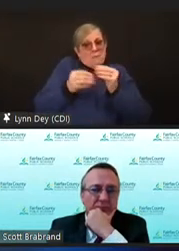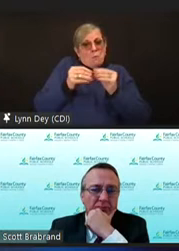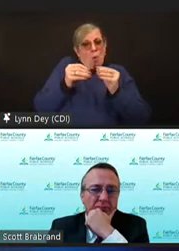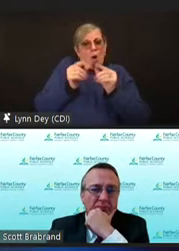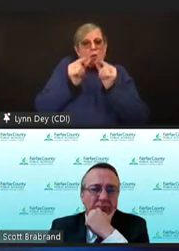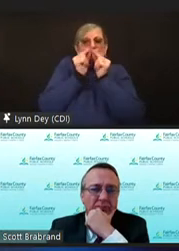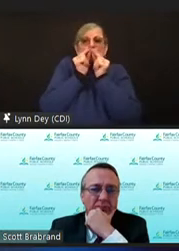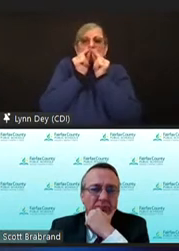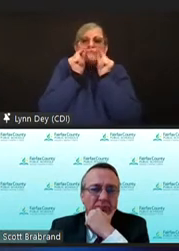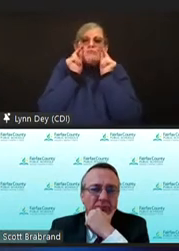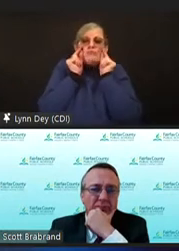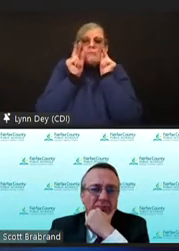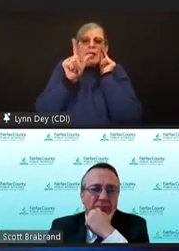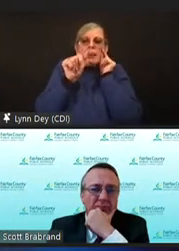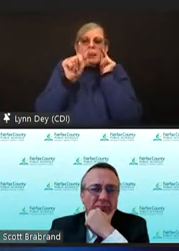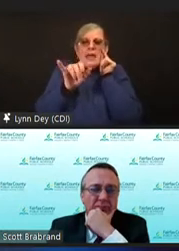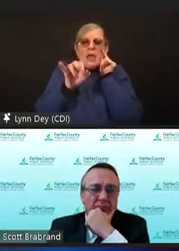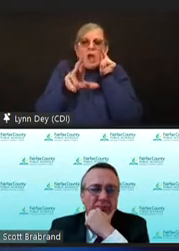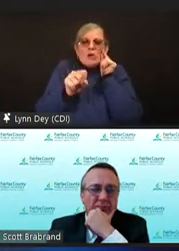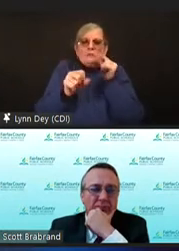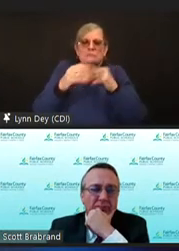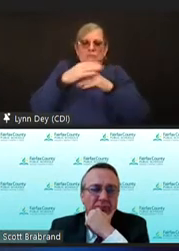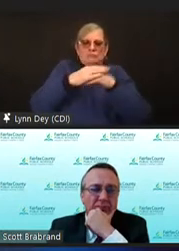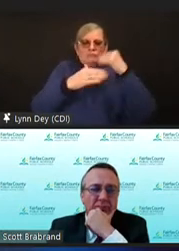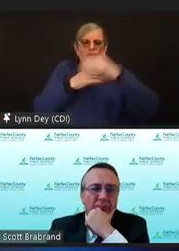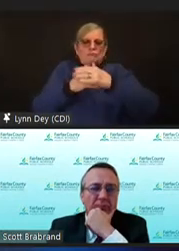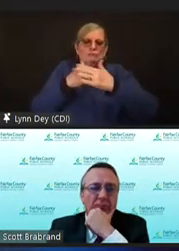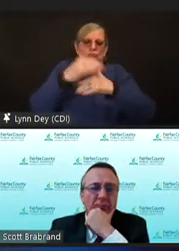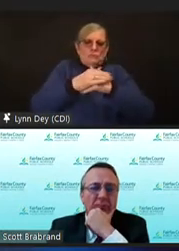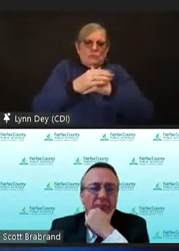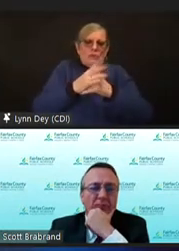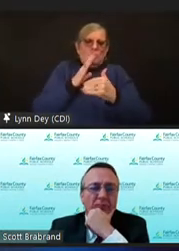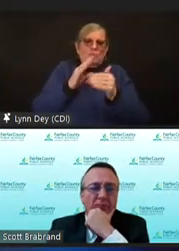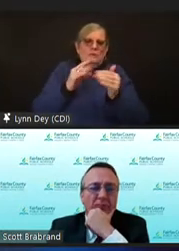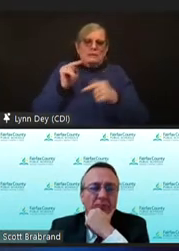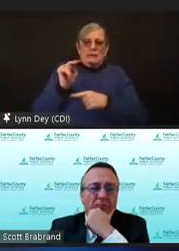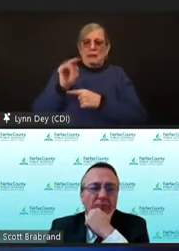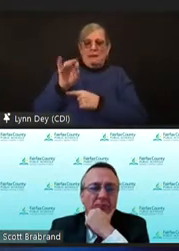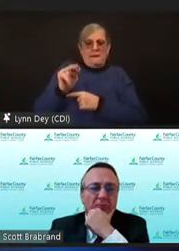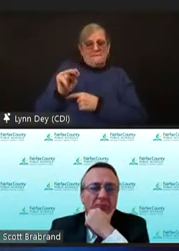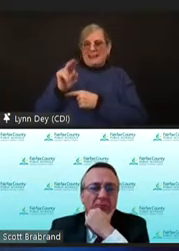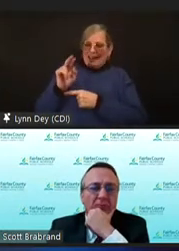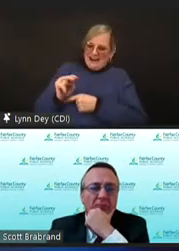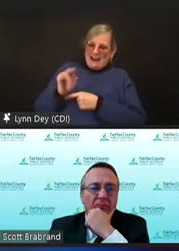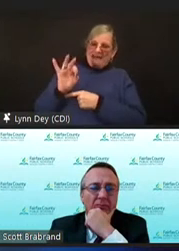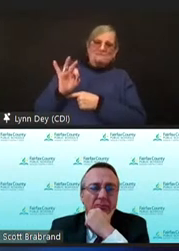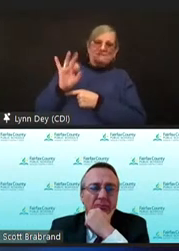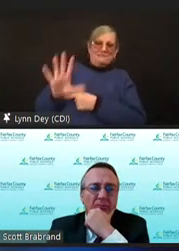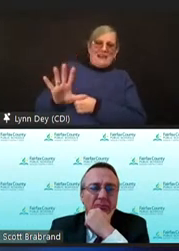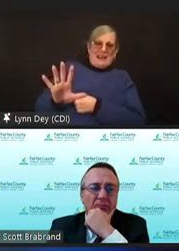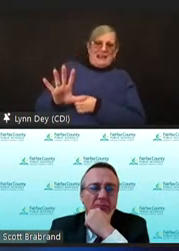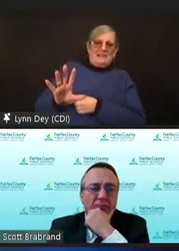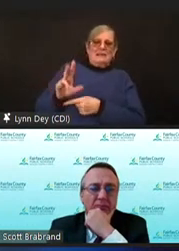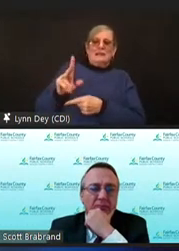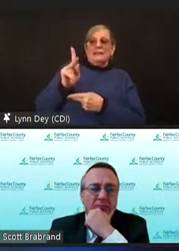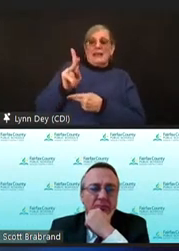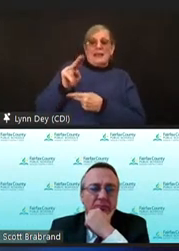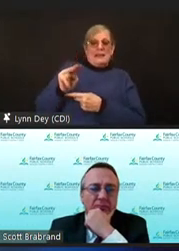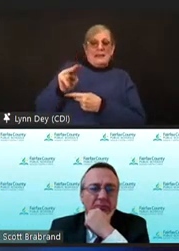consistently. While N95s and KN95s have a higher filtering